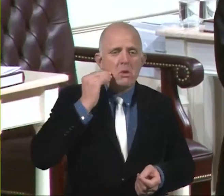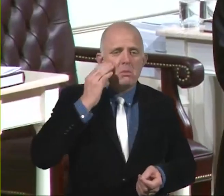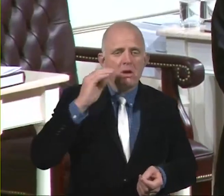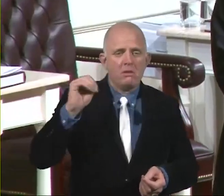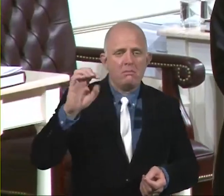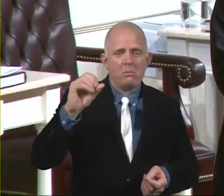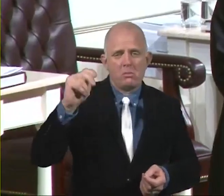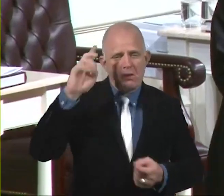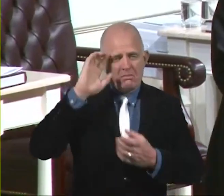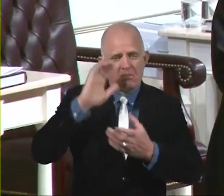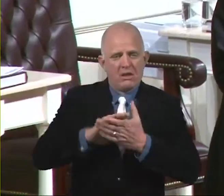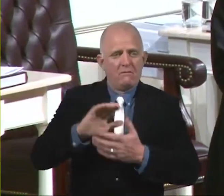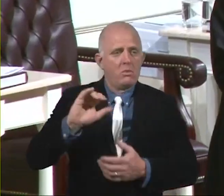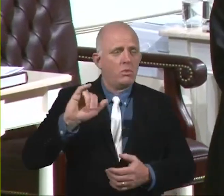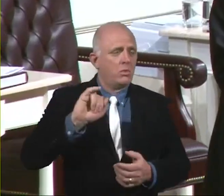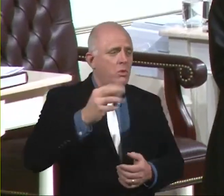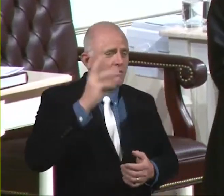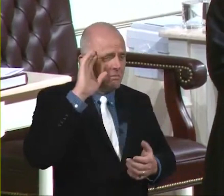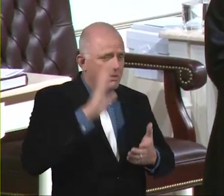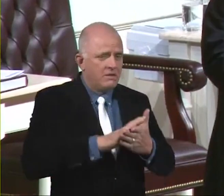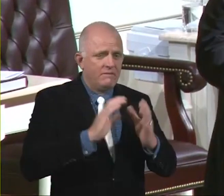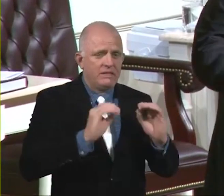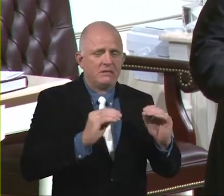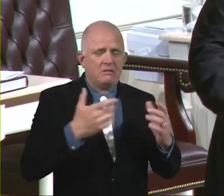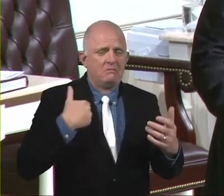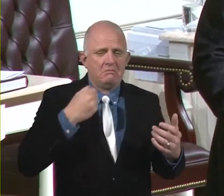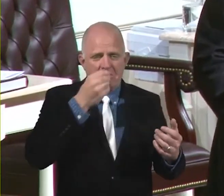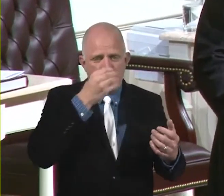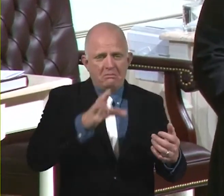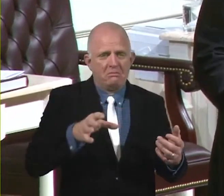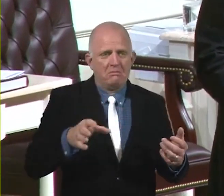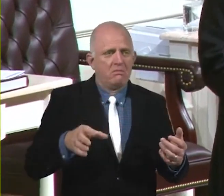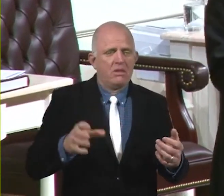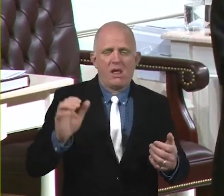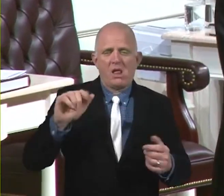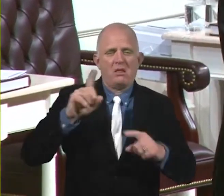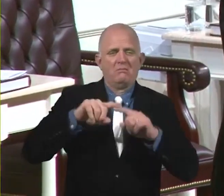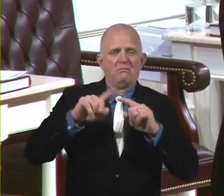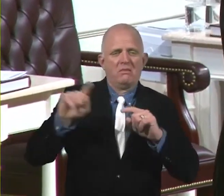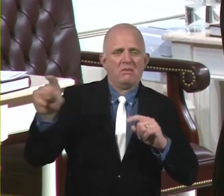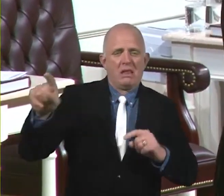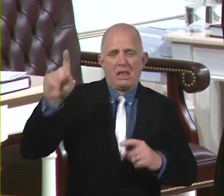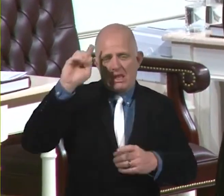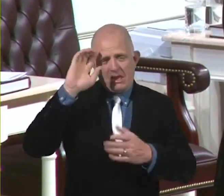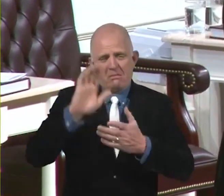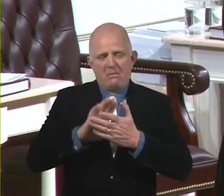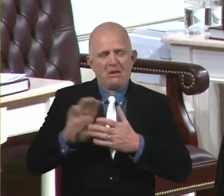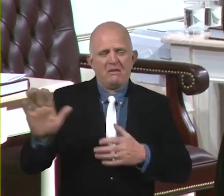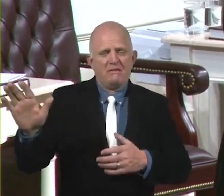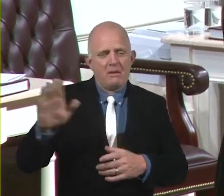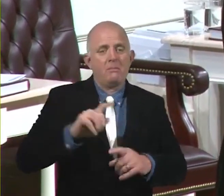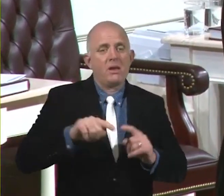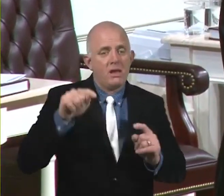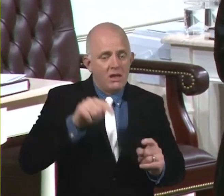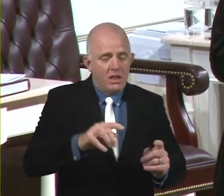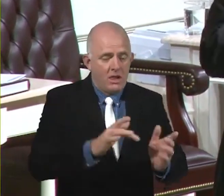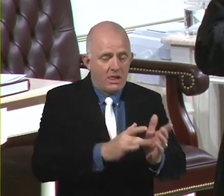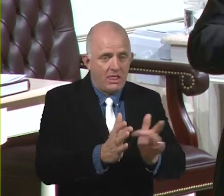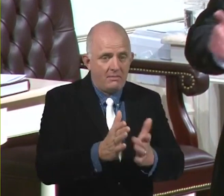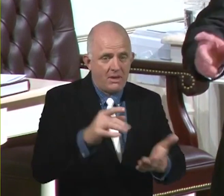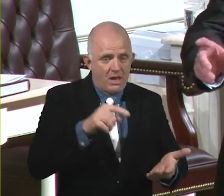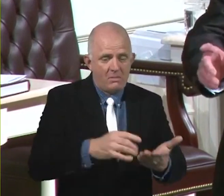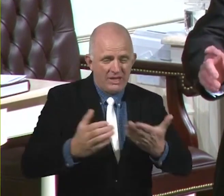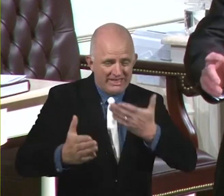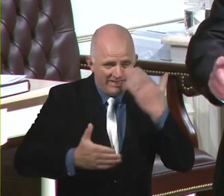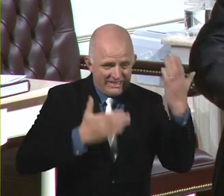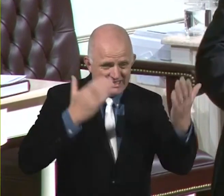teach. I don't need to know about all of the others. I just need to know this book so well, I won't believe